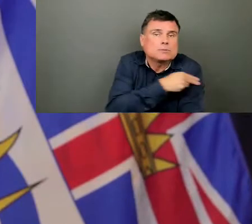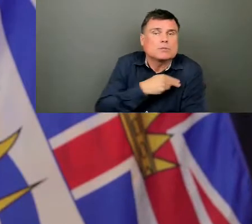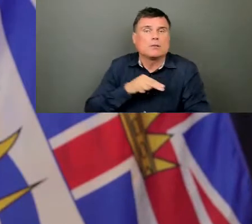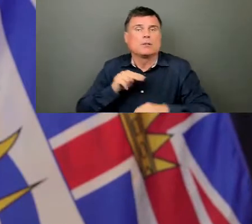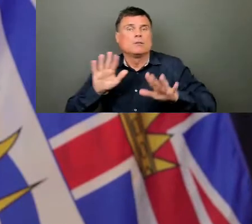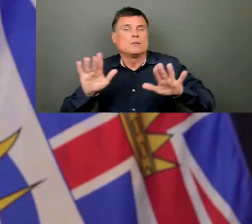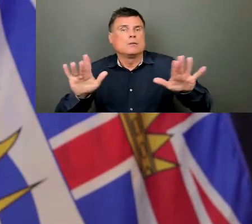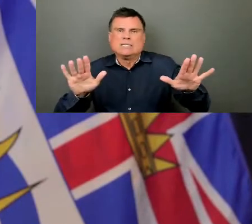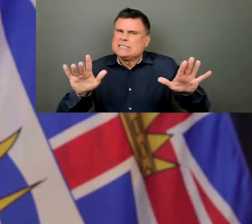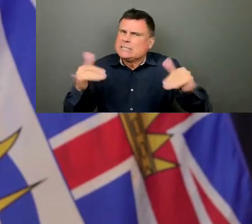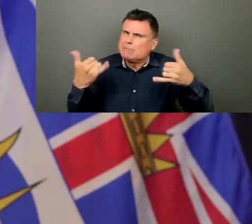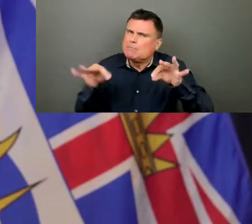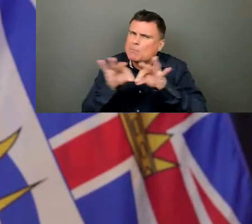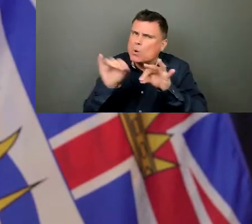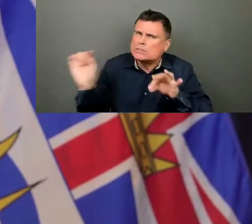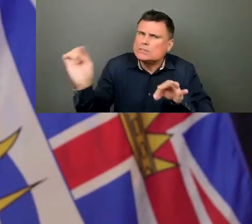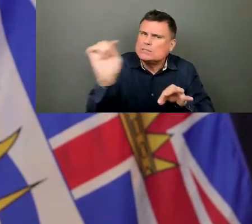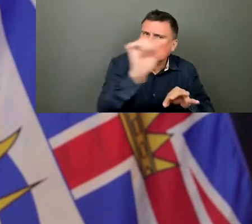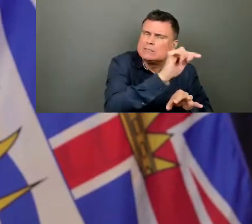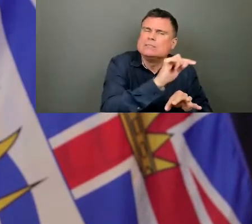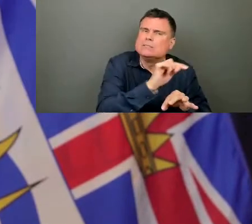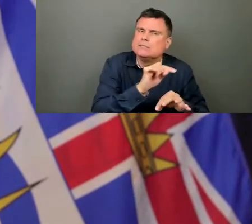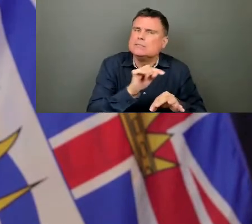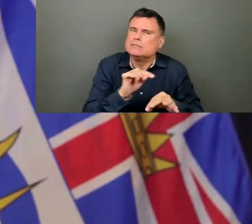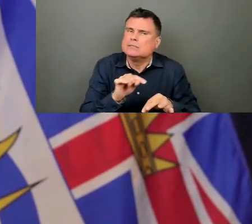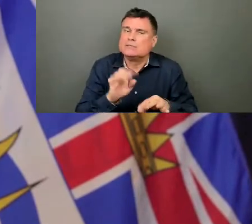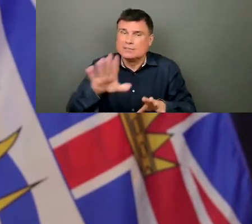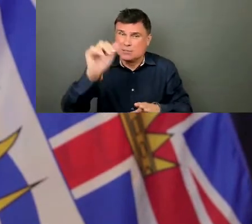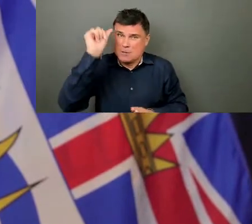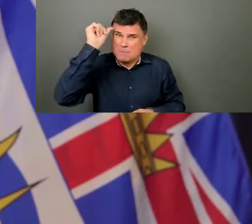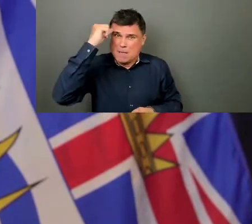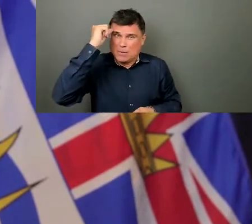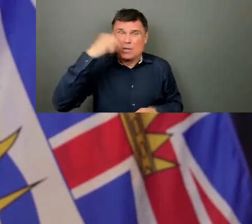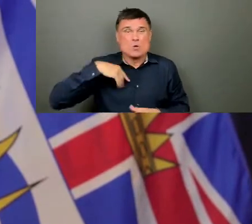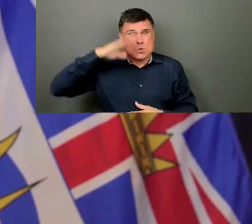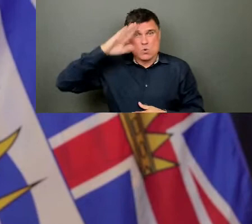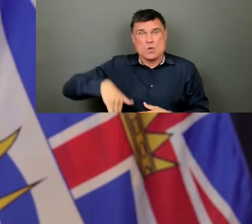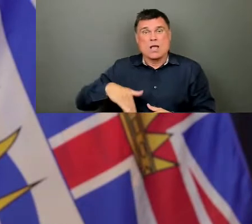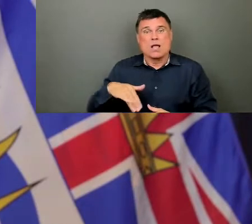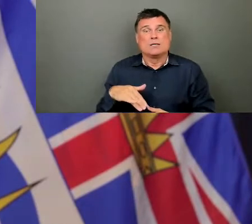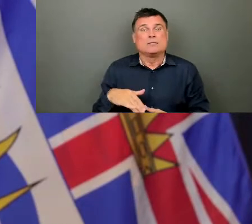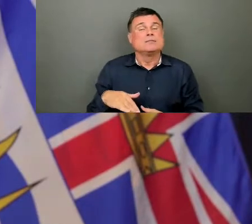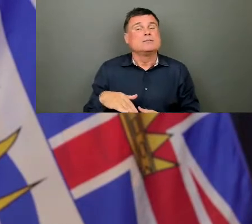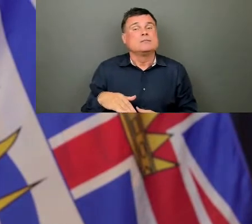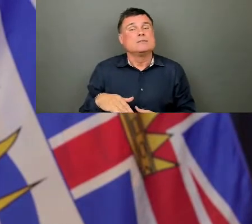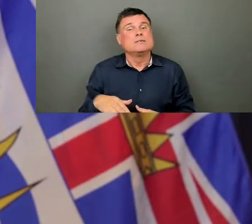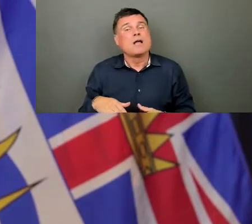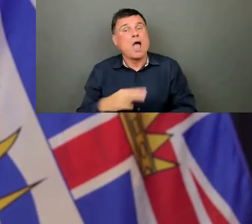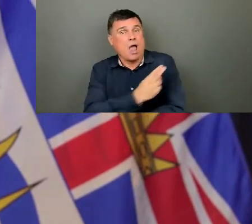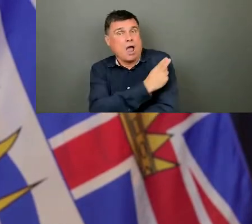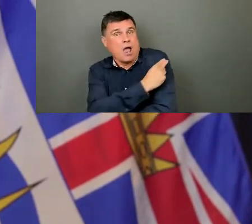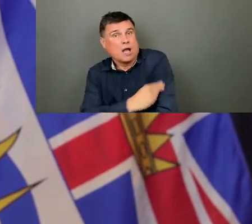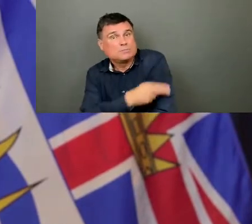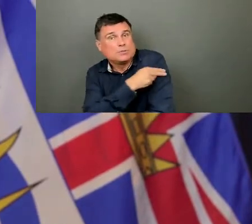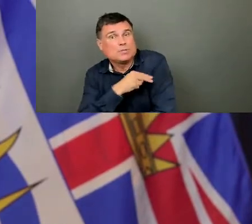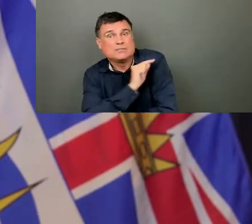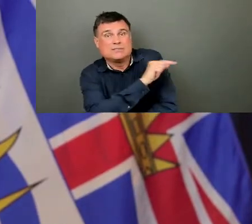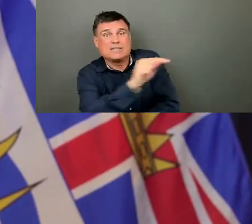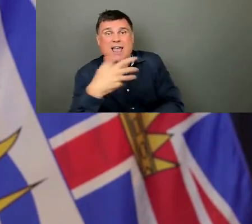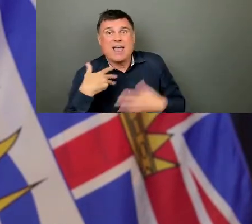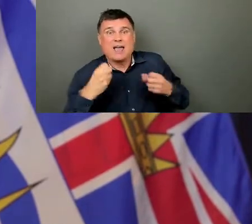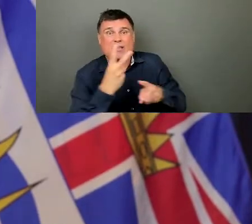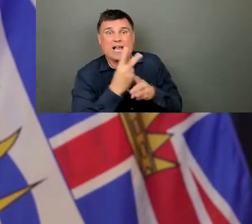immunization becomes incredibly important. In settings where the downside impacts of somebody being infected are slightly less,